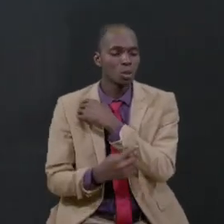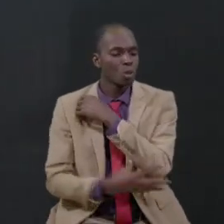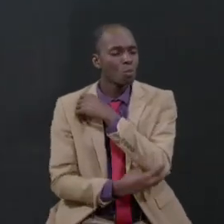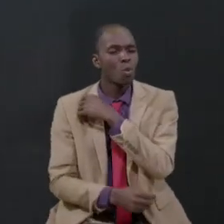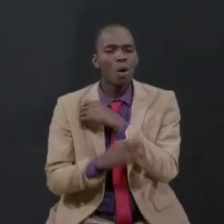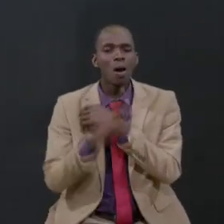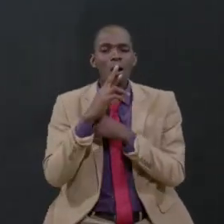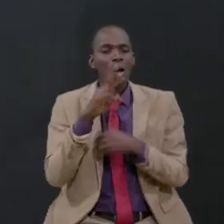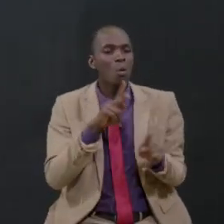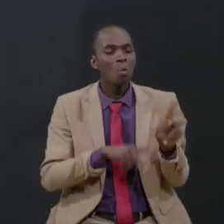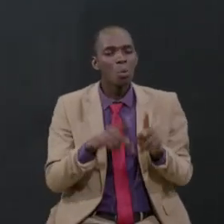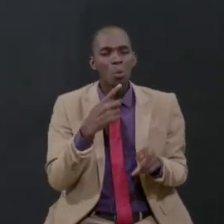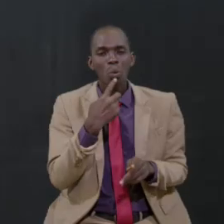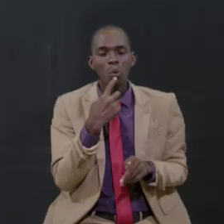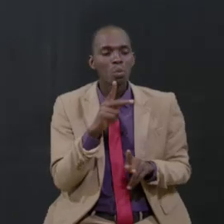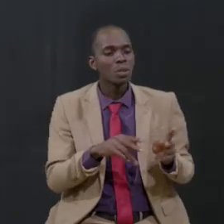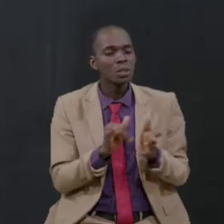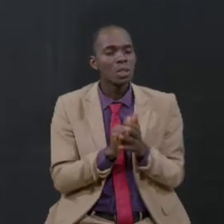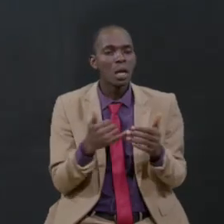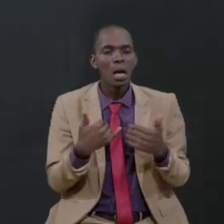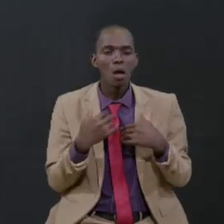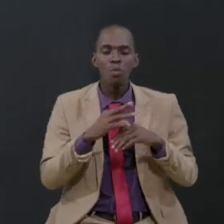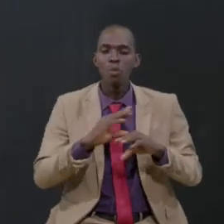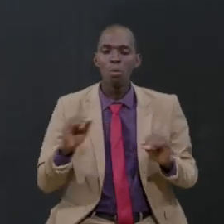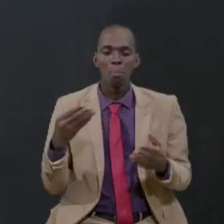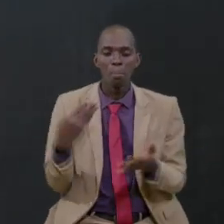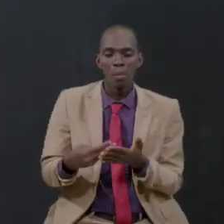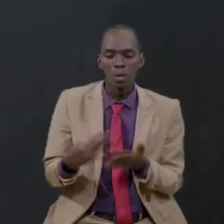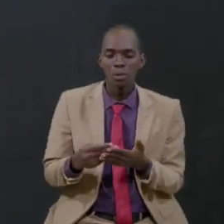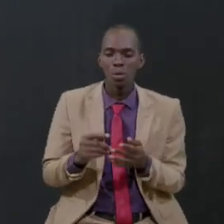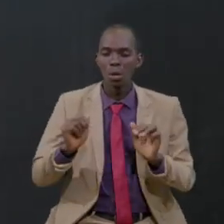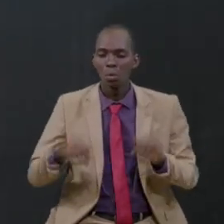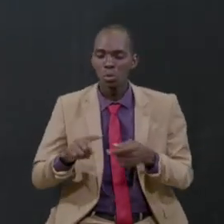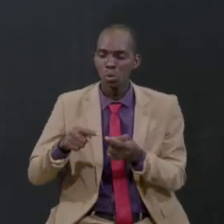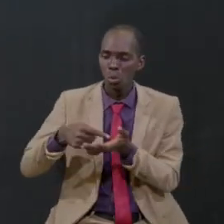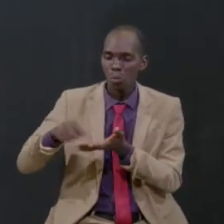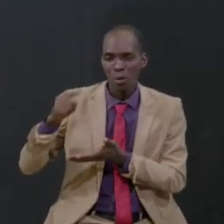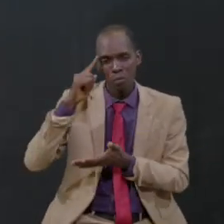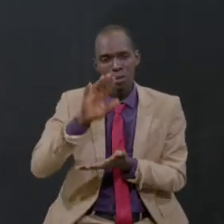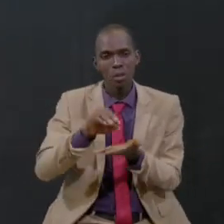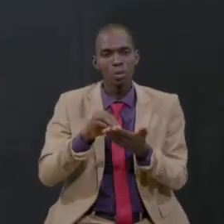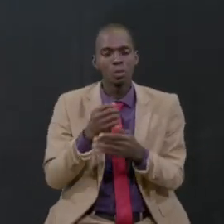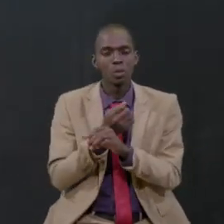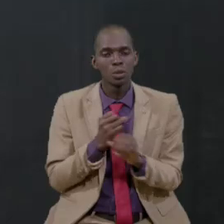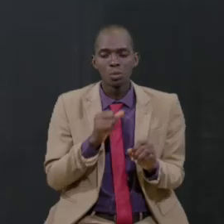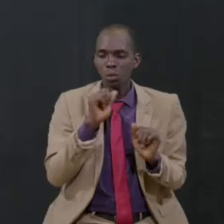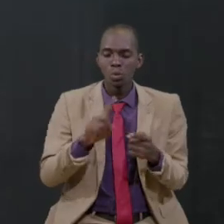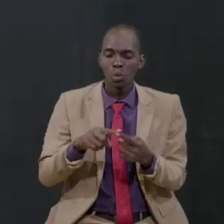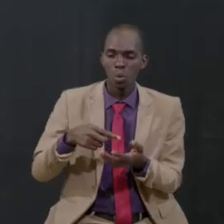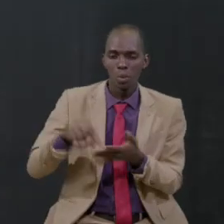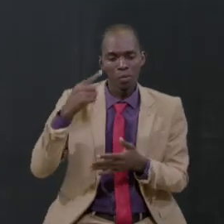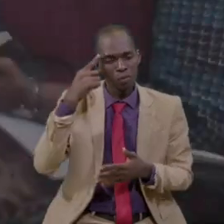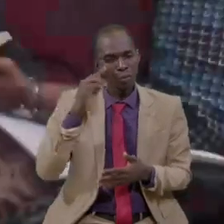to pay for their salvation, nothing to pay for life eternal. And it says, he